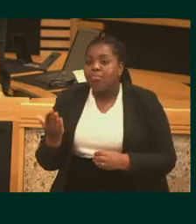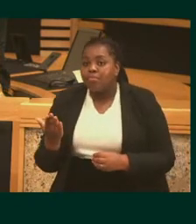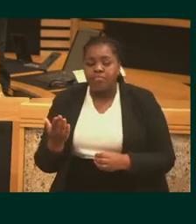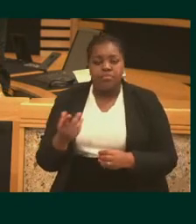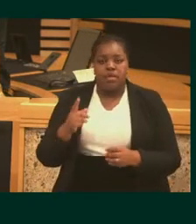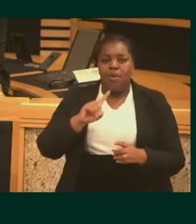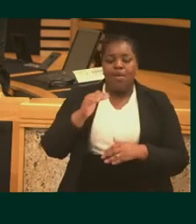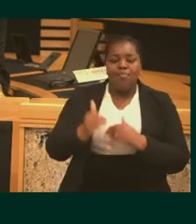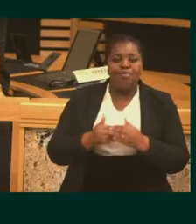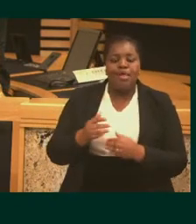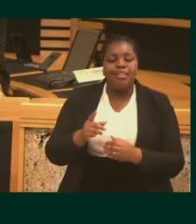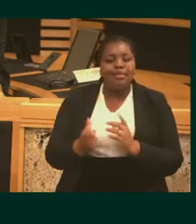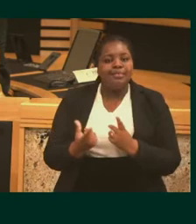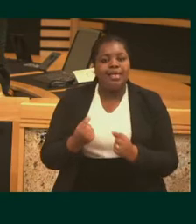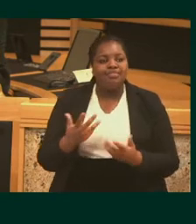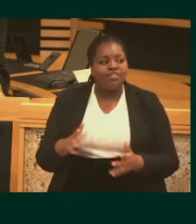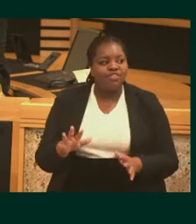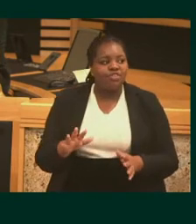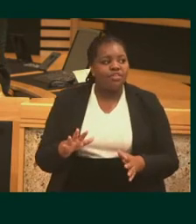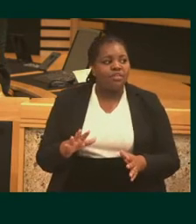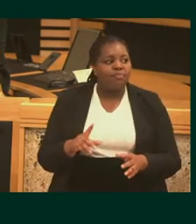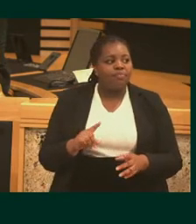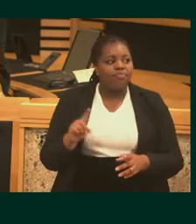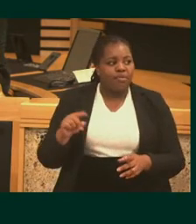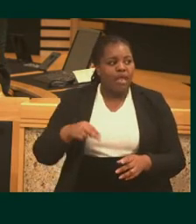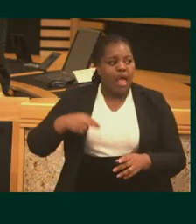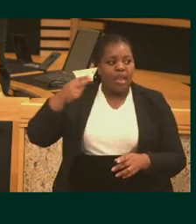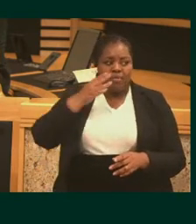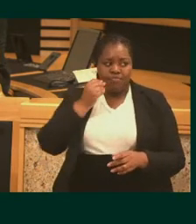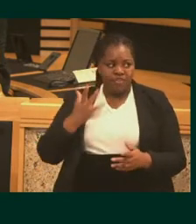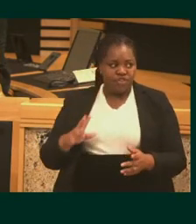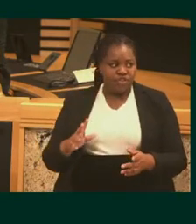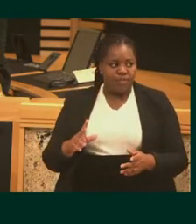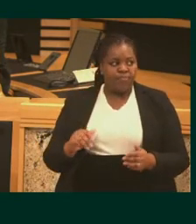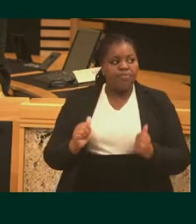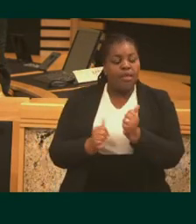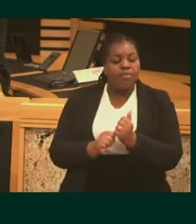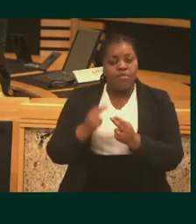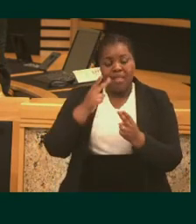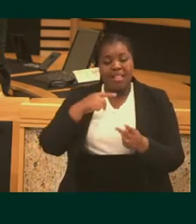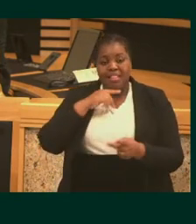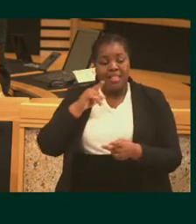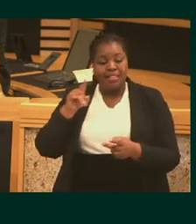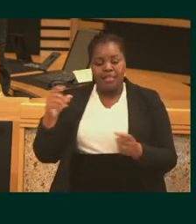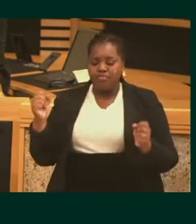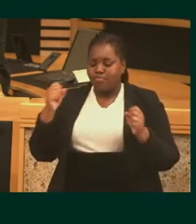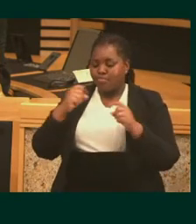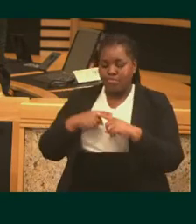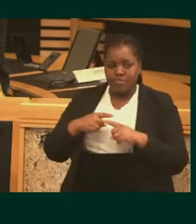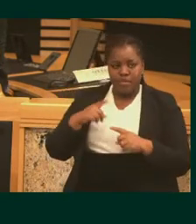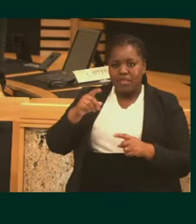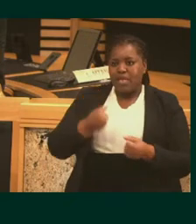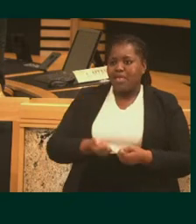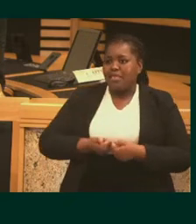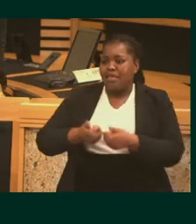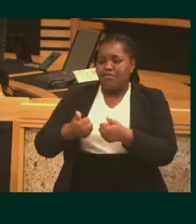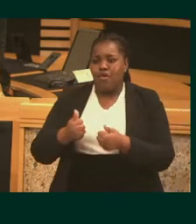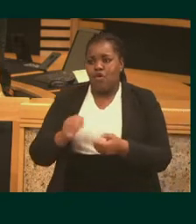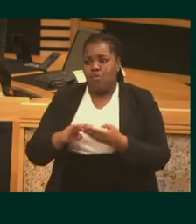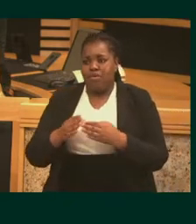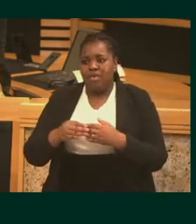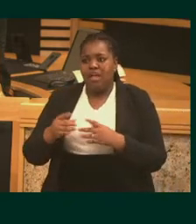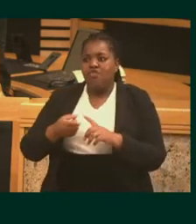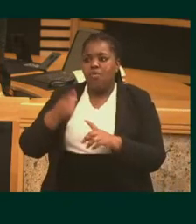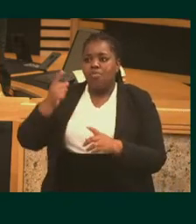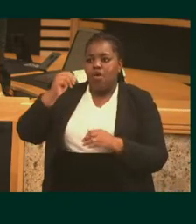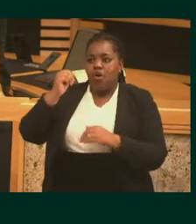has been made on the issues that has been highlighted honorable Deputy speaker this contradicts the feedback given to the community leaders from the premier's